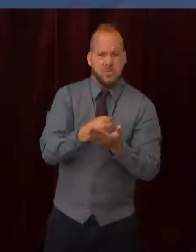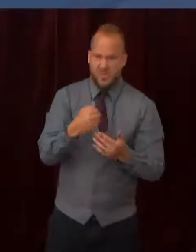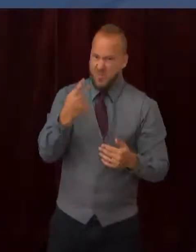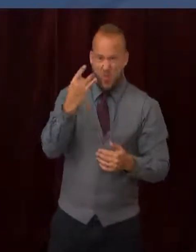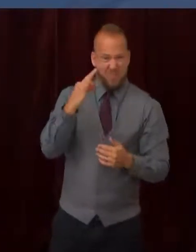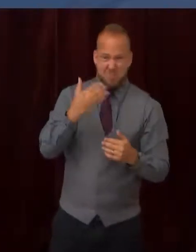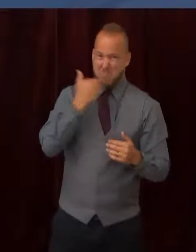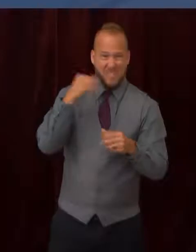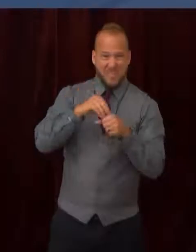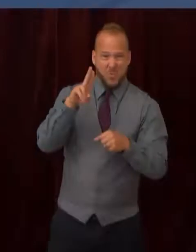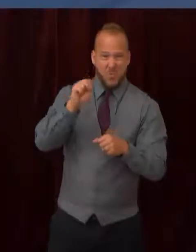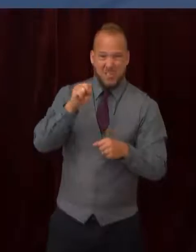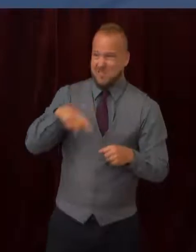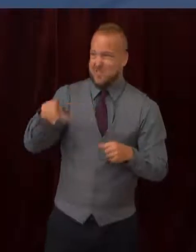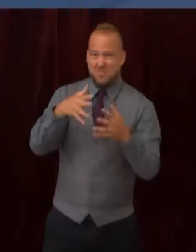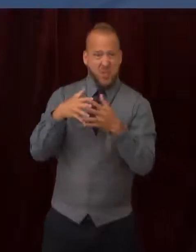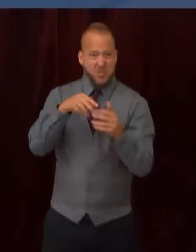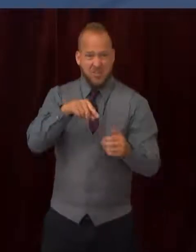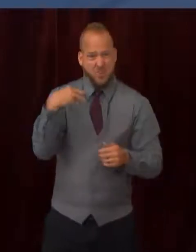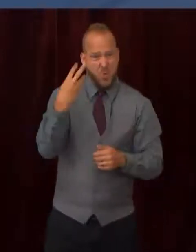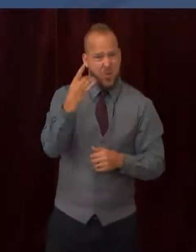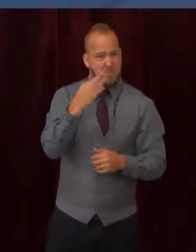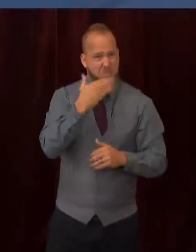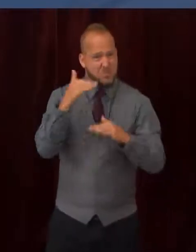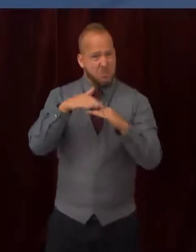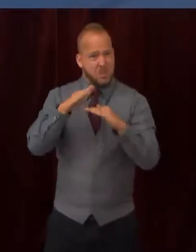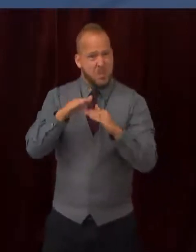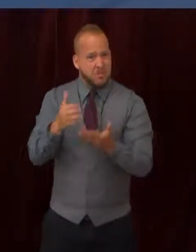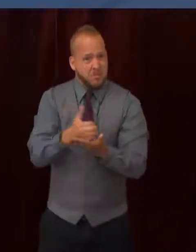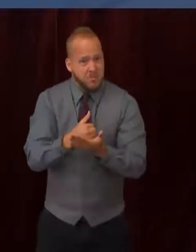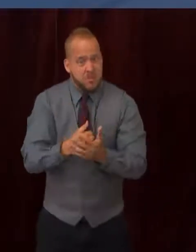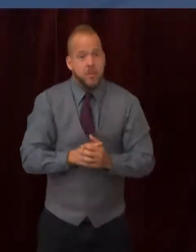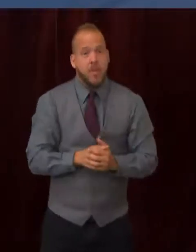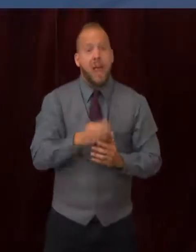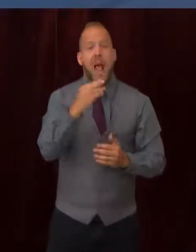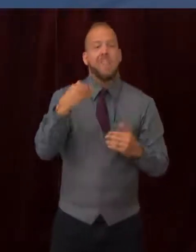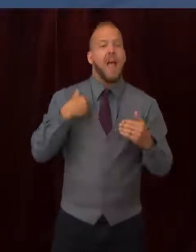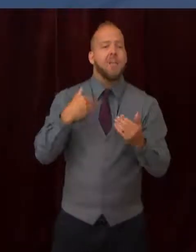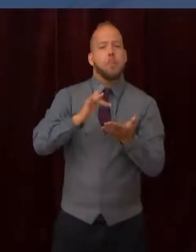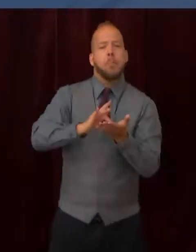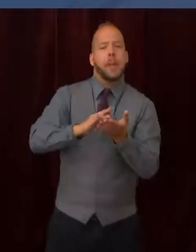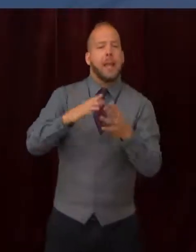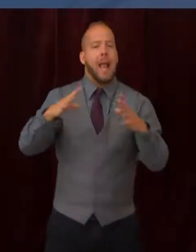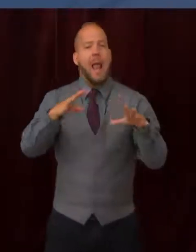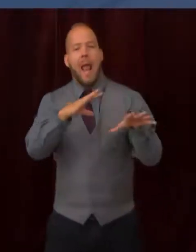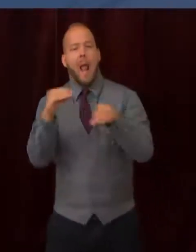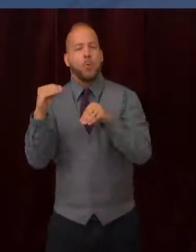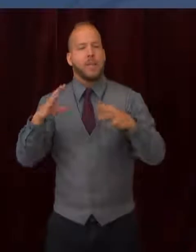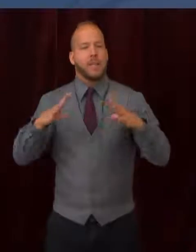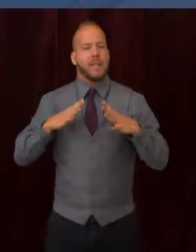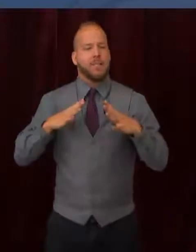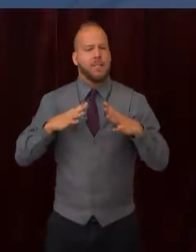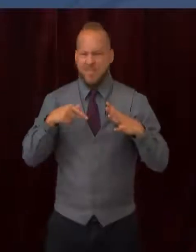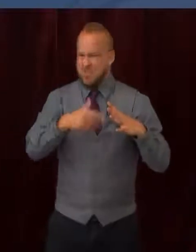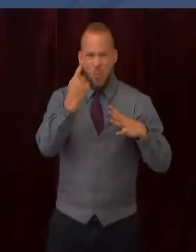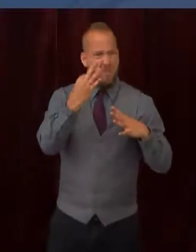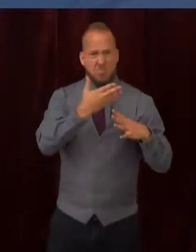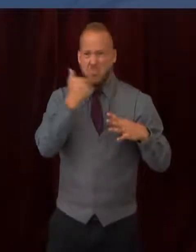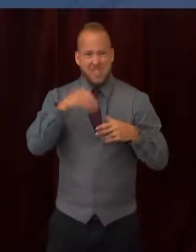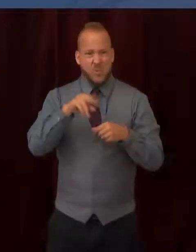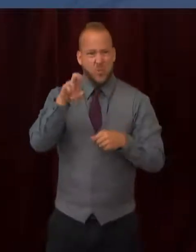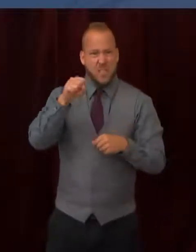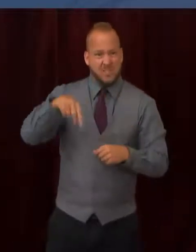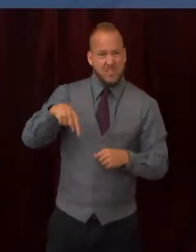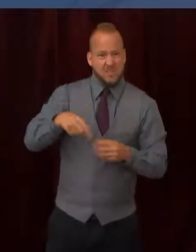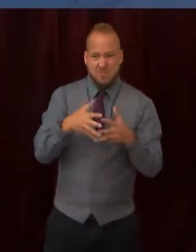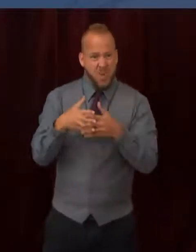States. All of these things are steps on the road to justice that I think were consistent with the vision of Martin Luther King. But I'm sure he